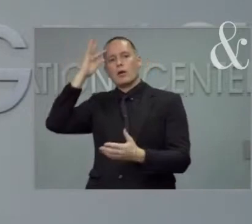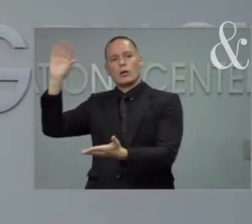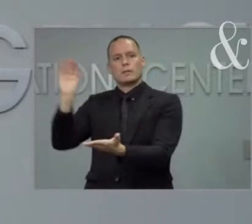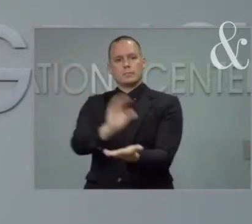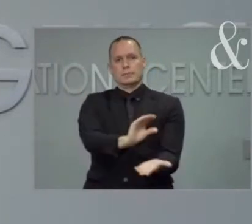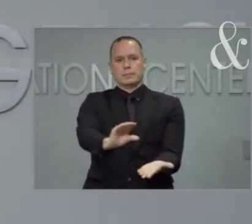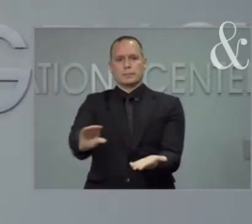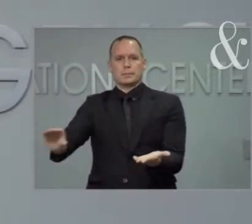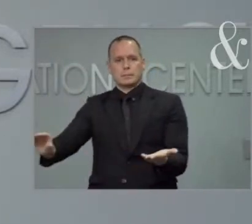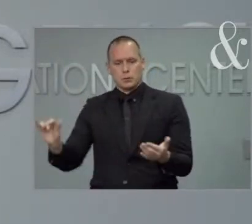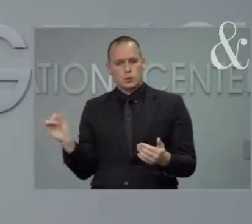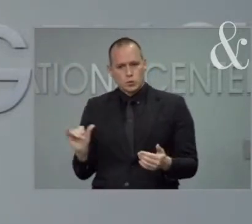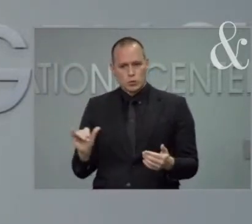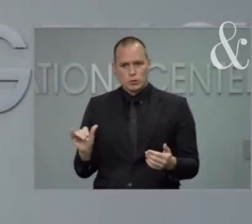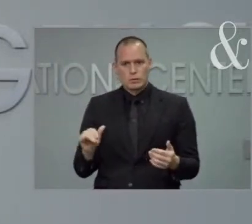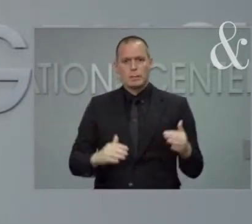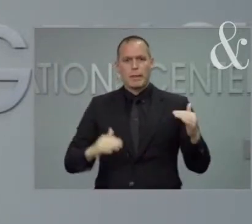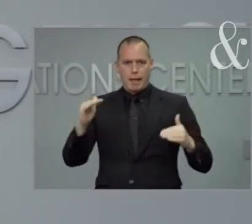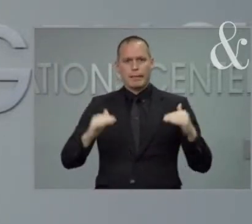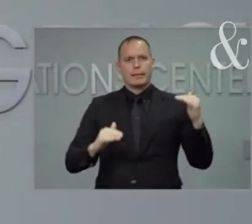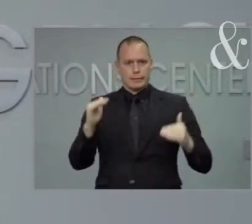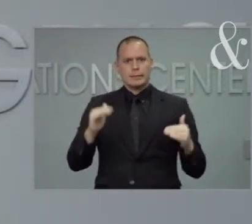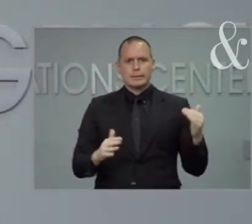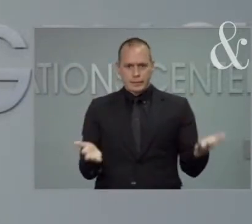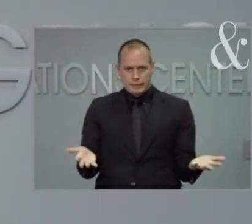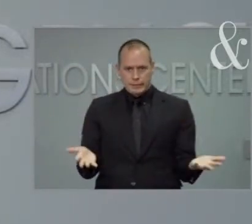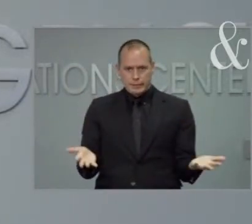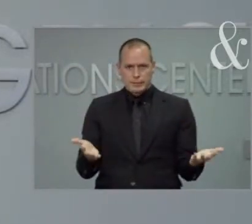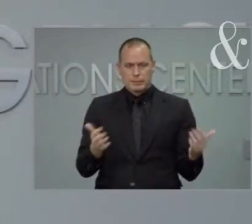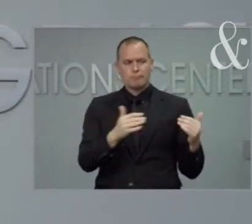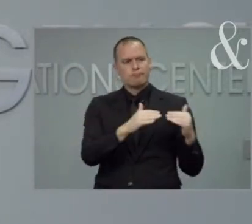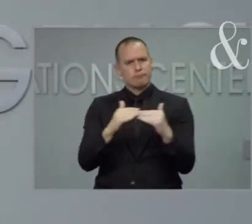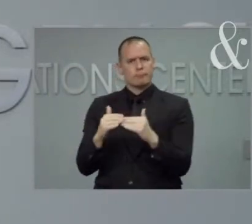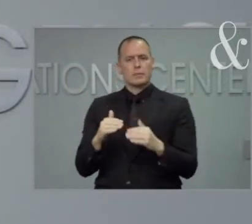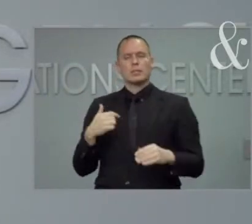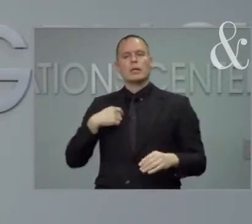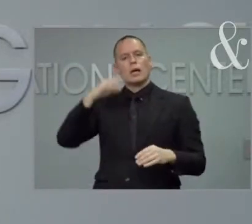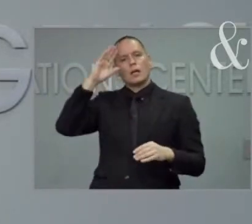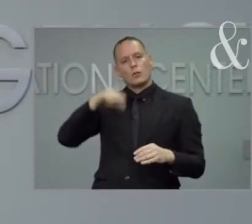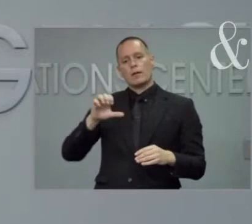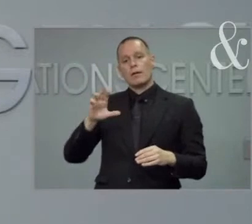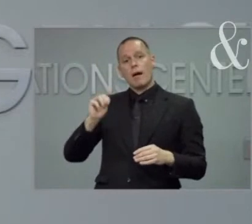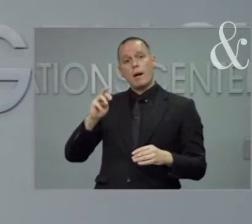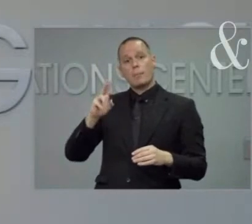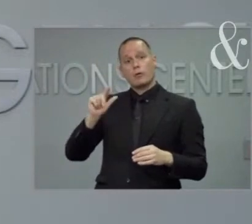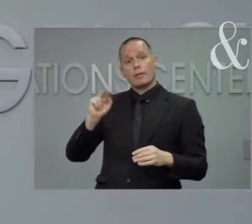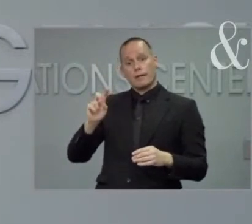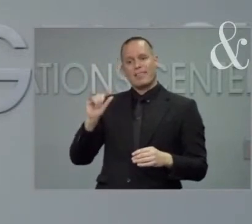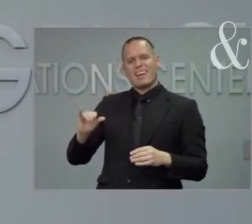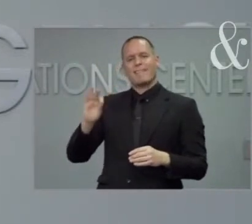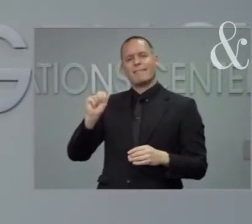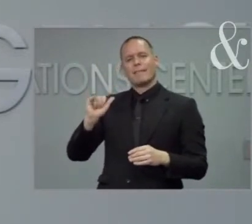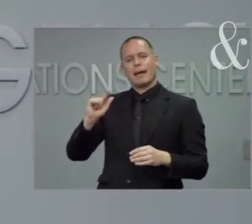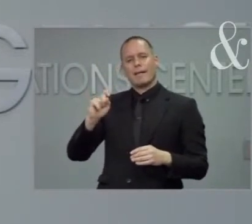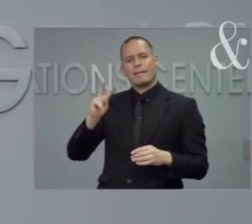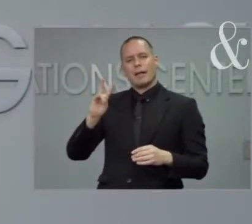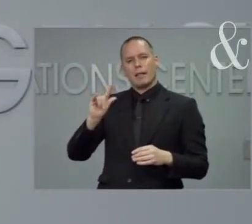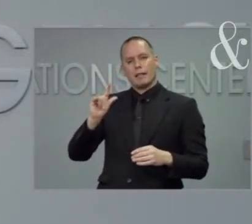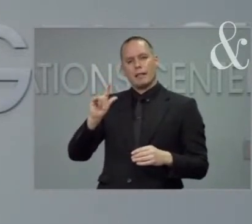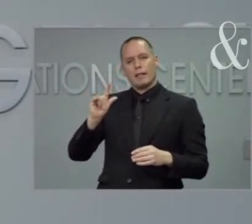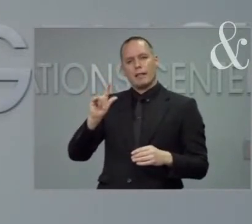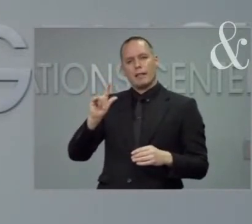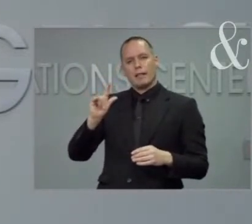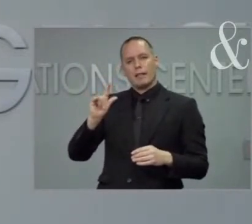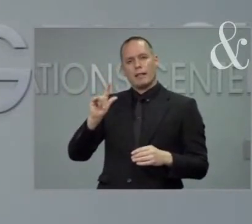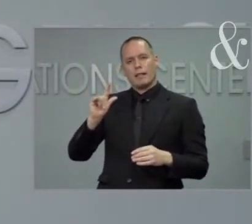You brought up Cumberland, and as we know, one of our major Army bases is there. And we know that there's a lot of vaccination going on